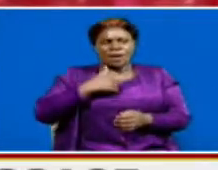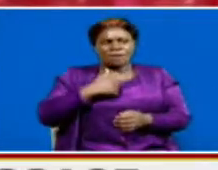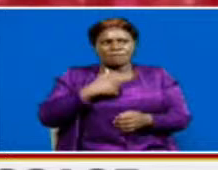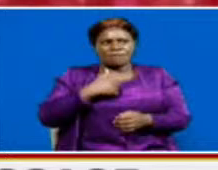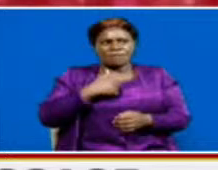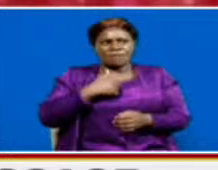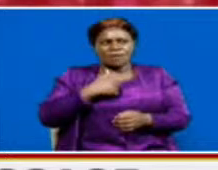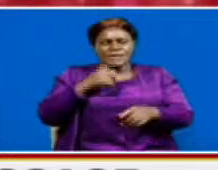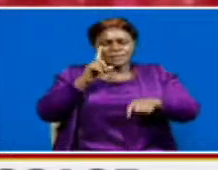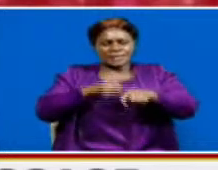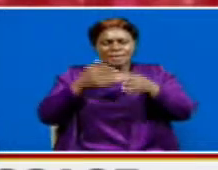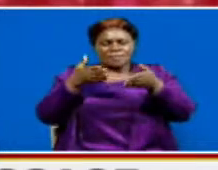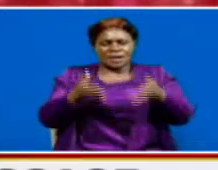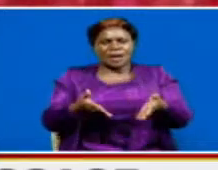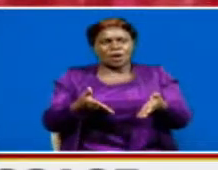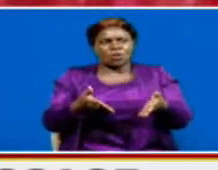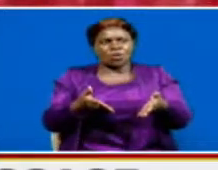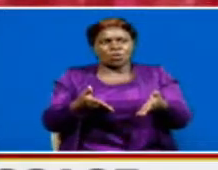in history